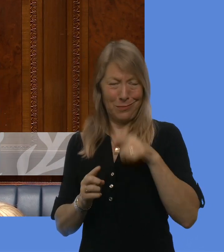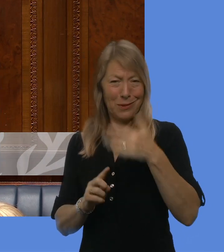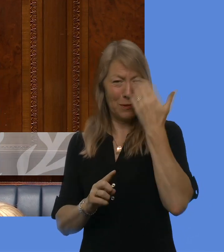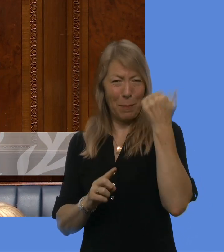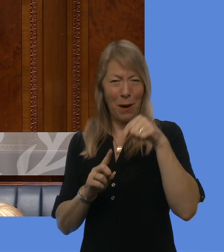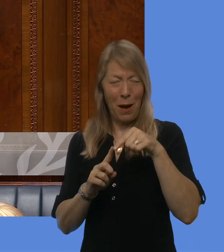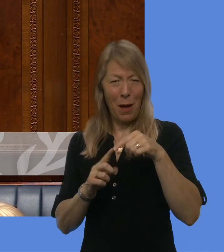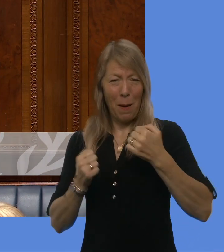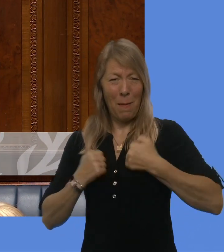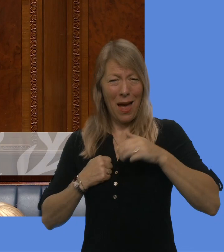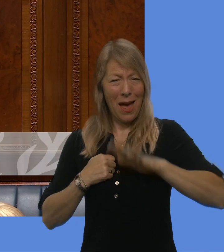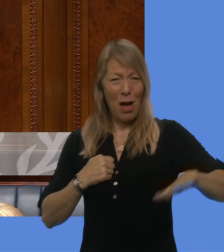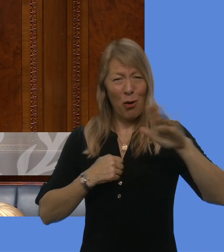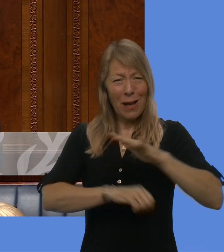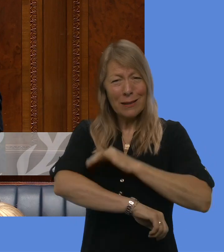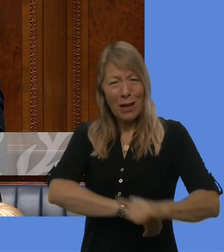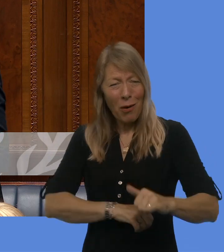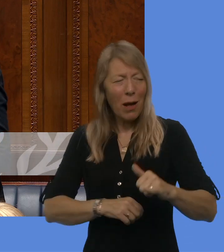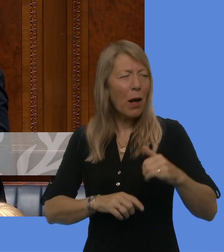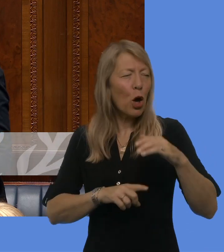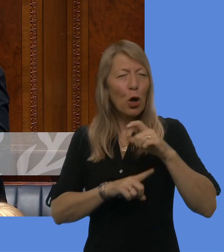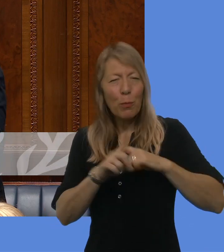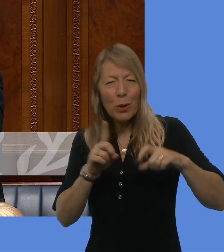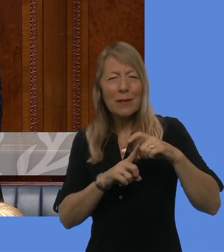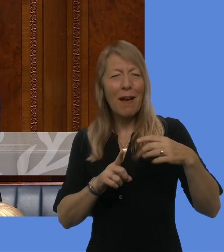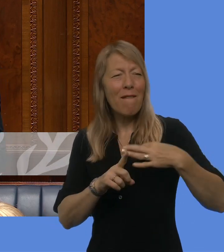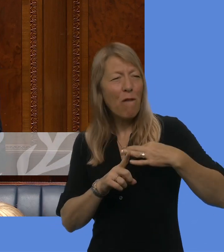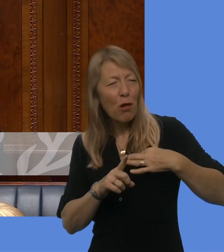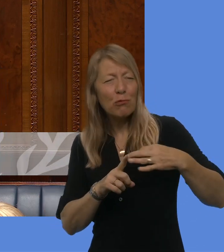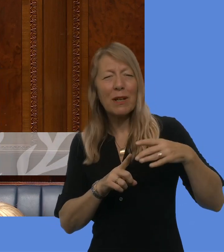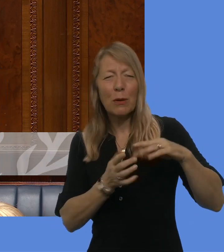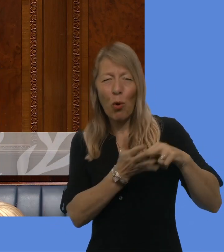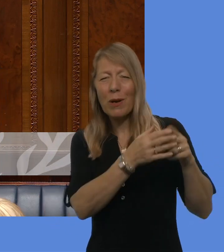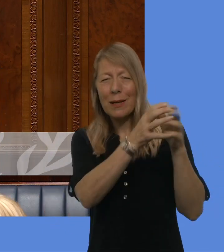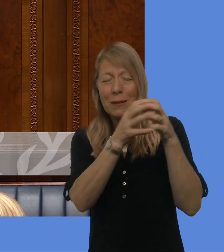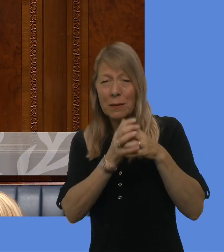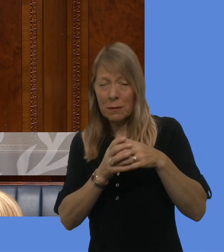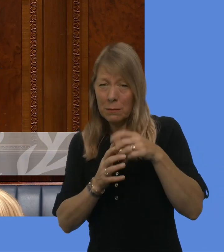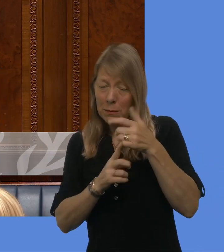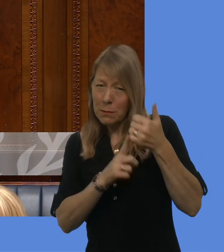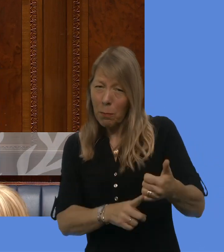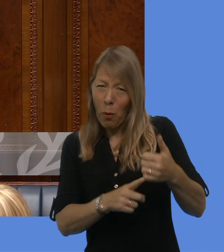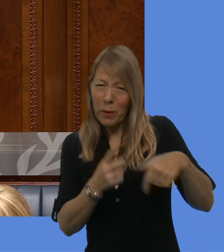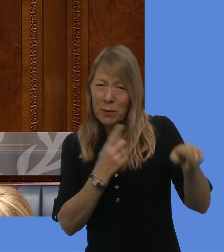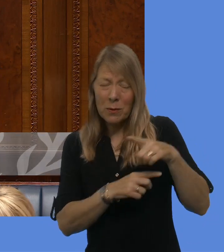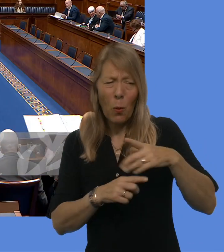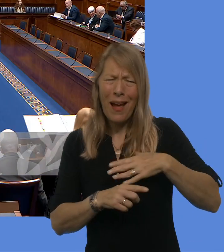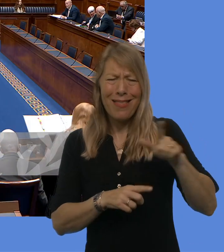across my constituency in Derry by community and voluntary organisations, particularly those which aim to minimise anti-community